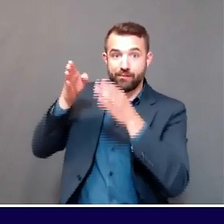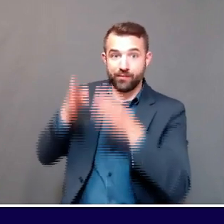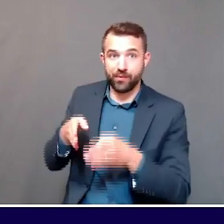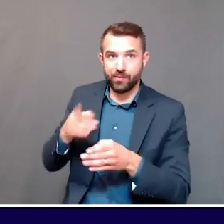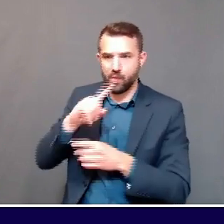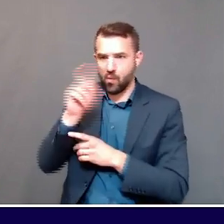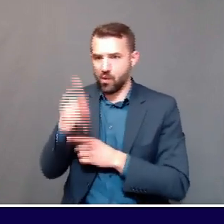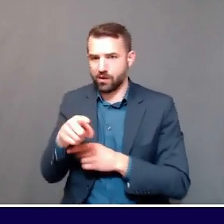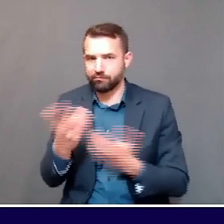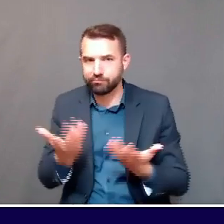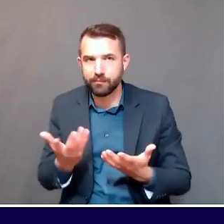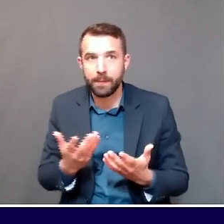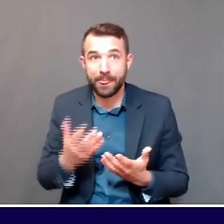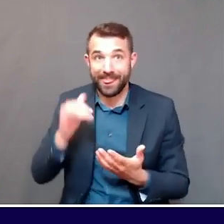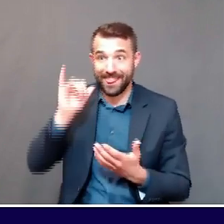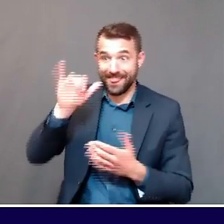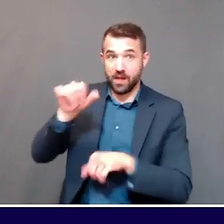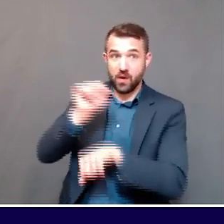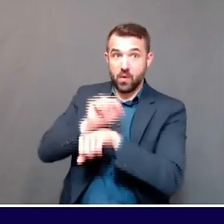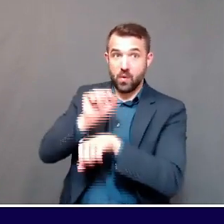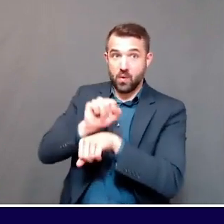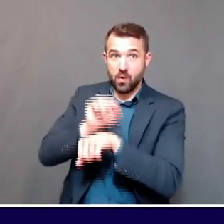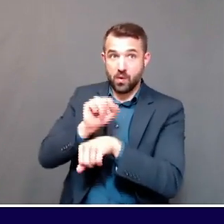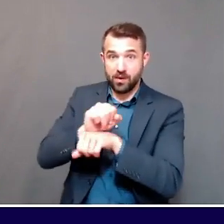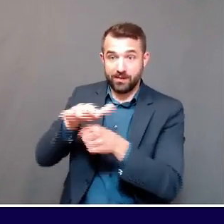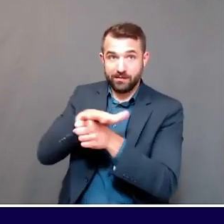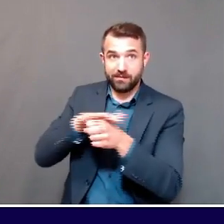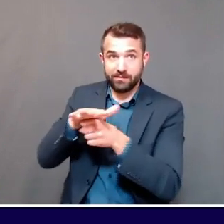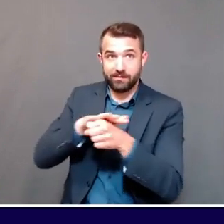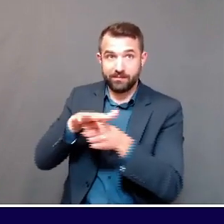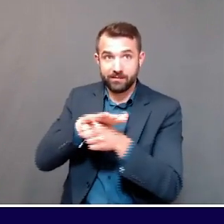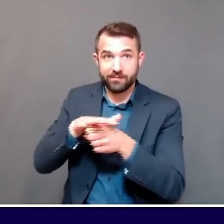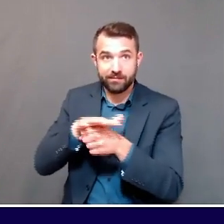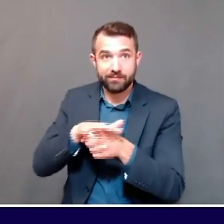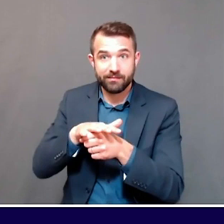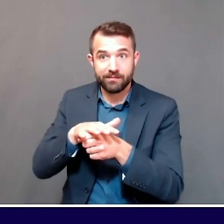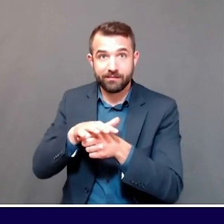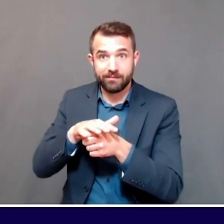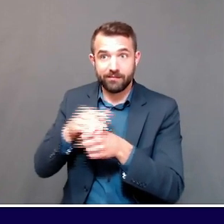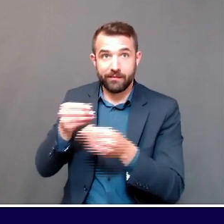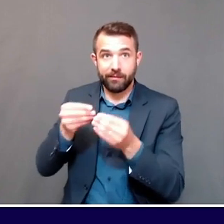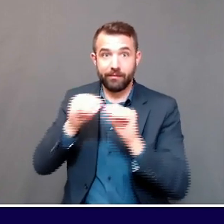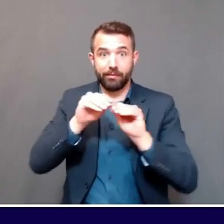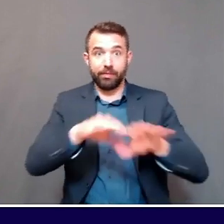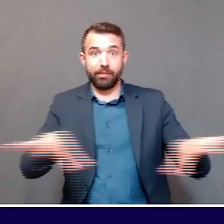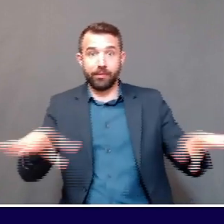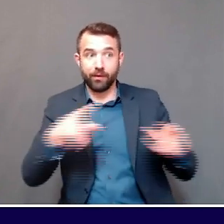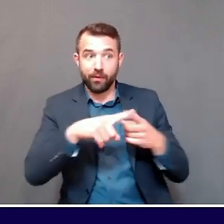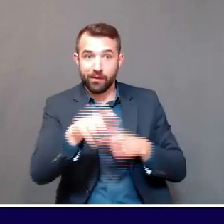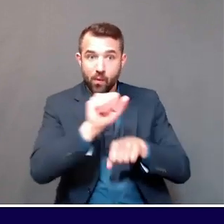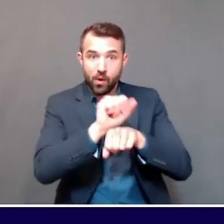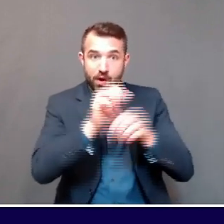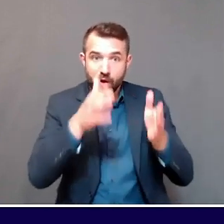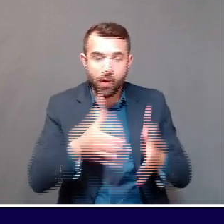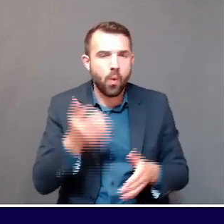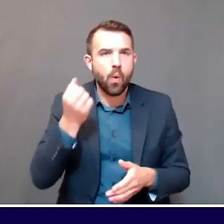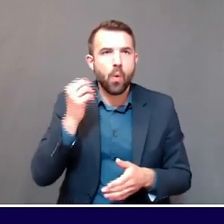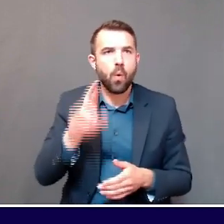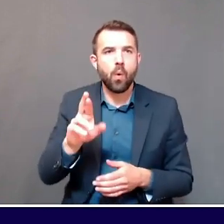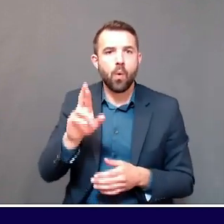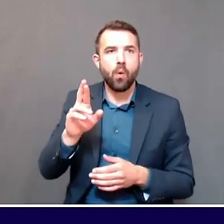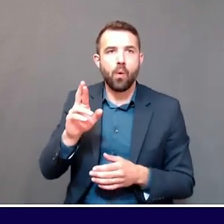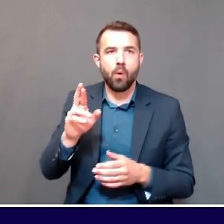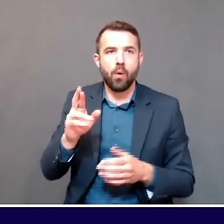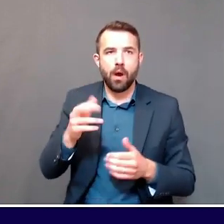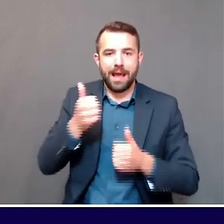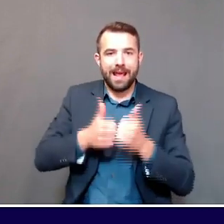the work site was the location of where transmission occurred, or whether, independent of the work site, a number